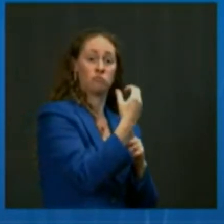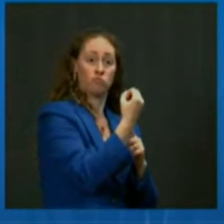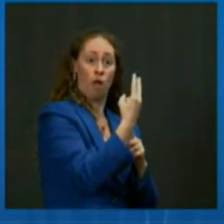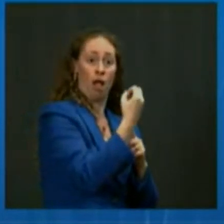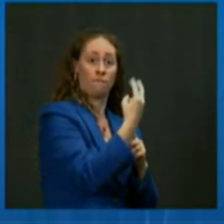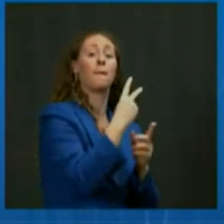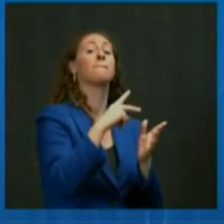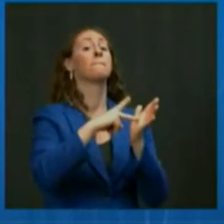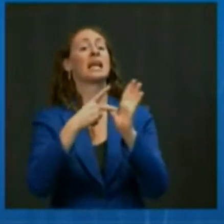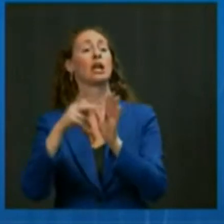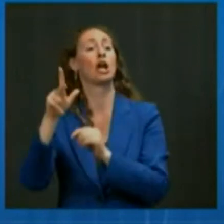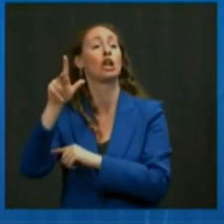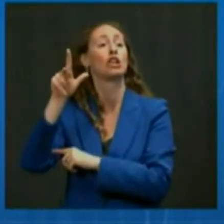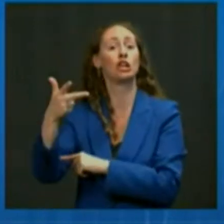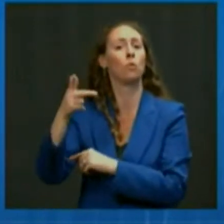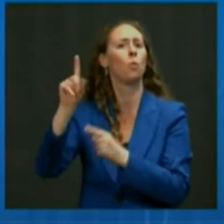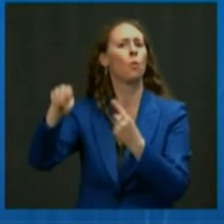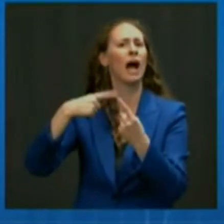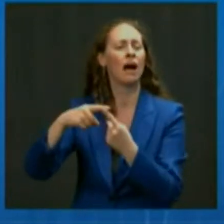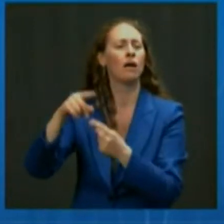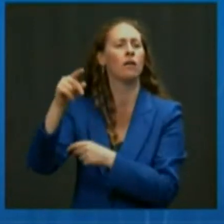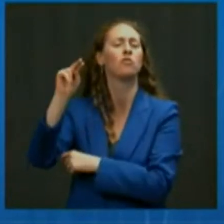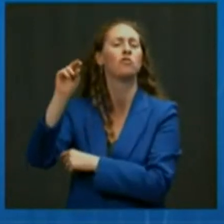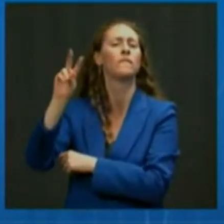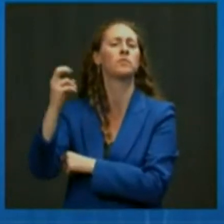starting on November 12th, and so on.